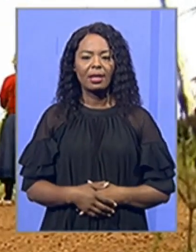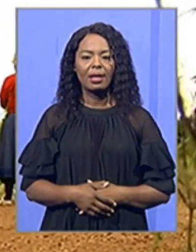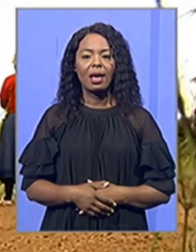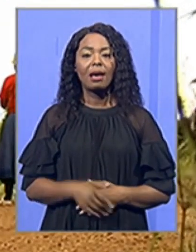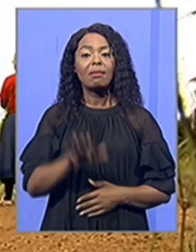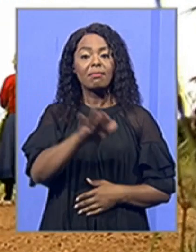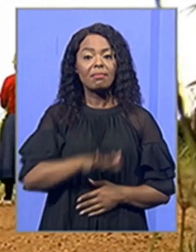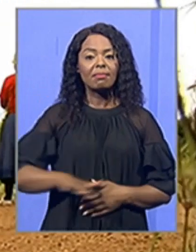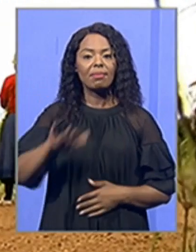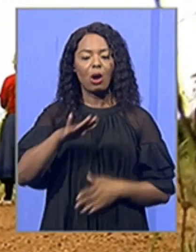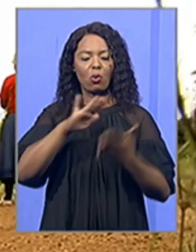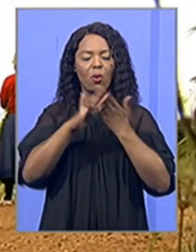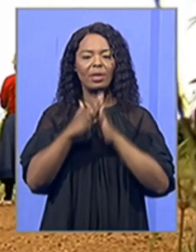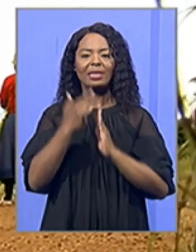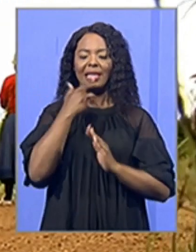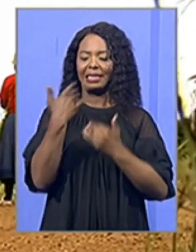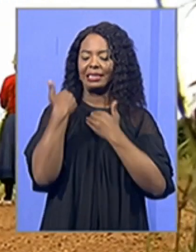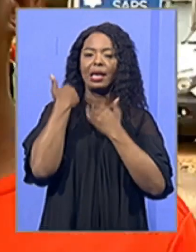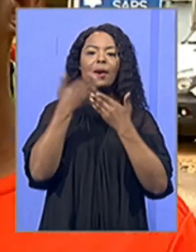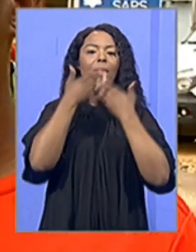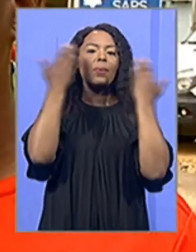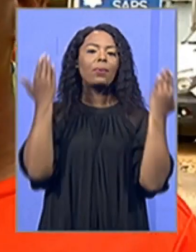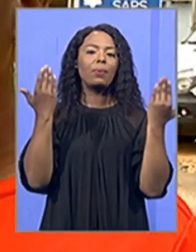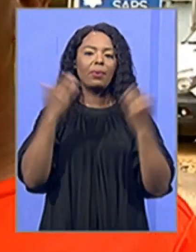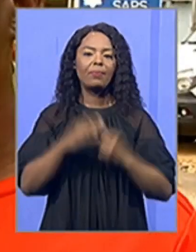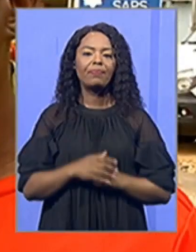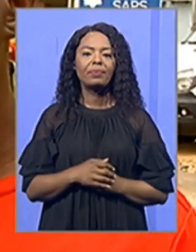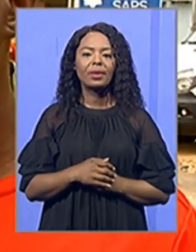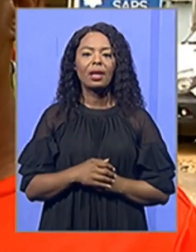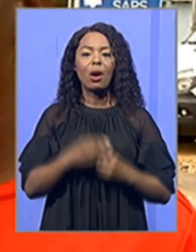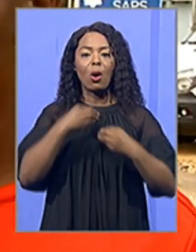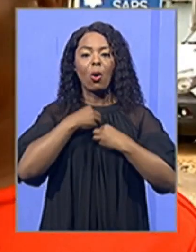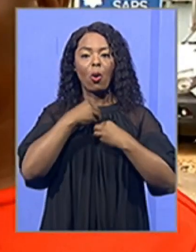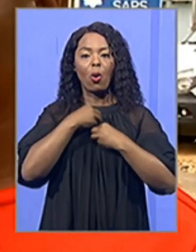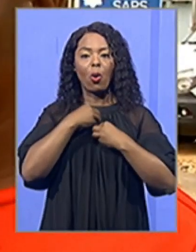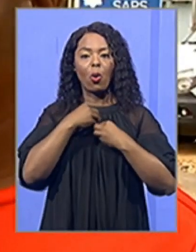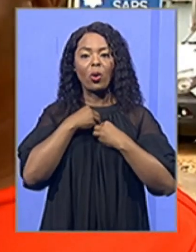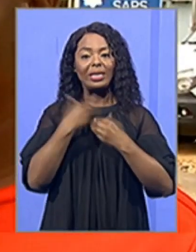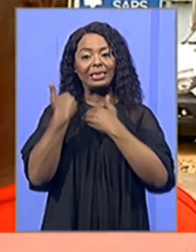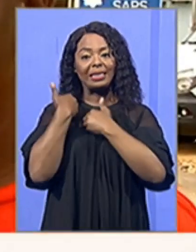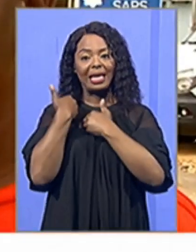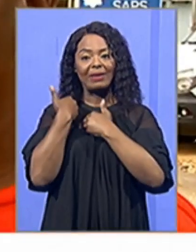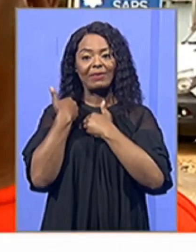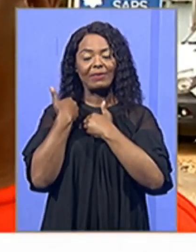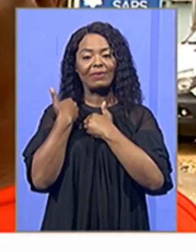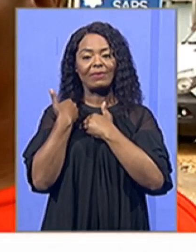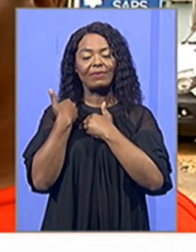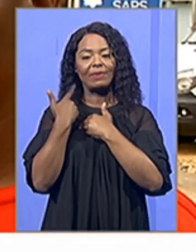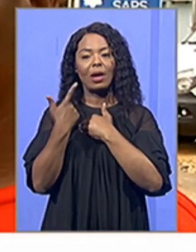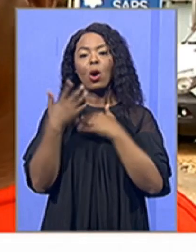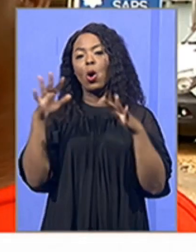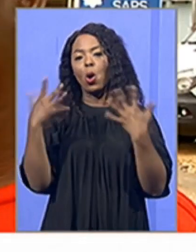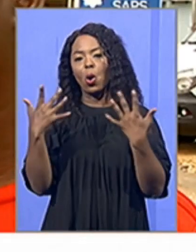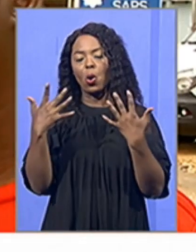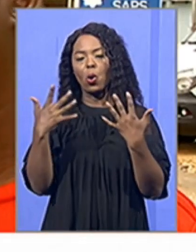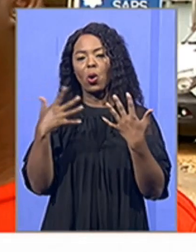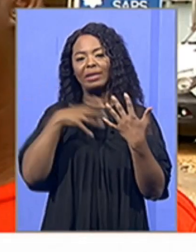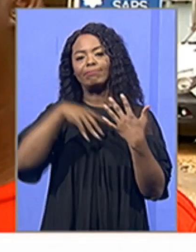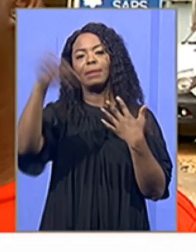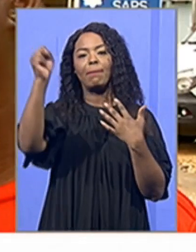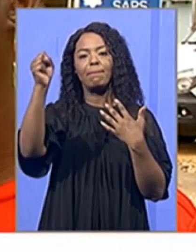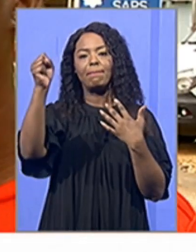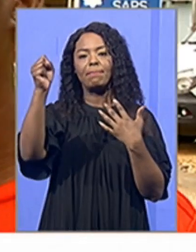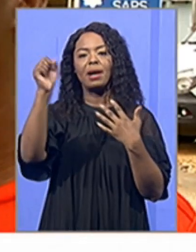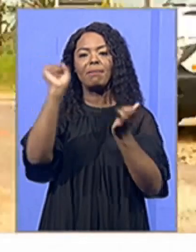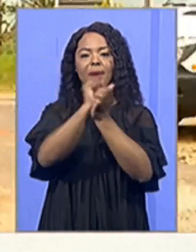ena. We are playing with the owners of the pitbull to put them safe or maybe take them away from